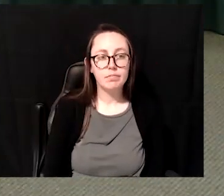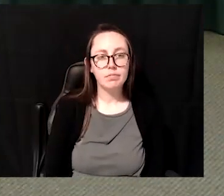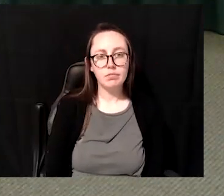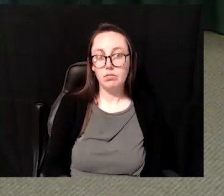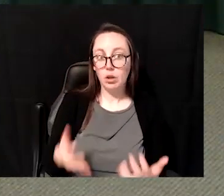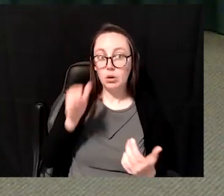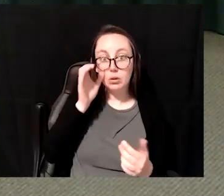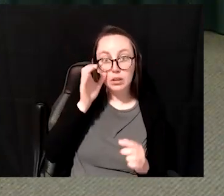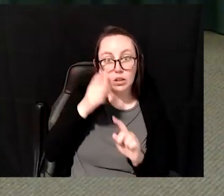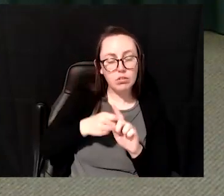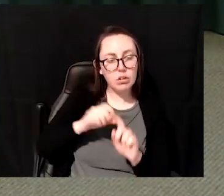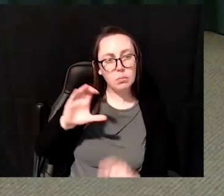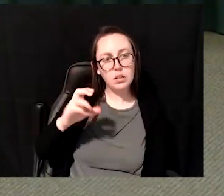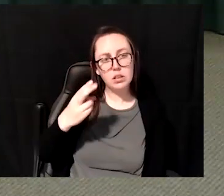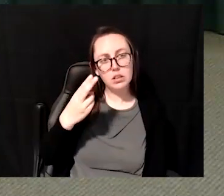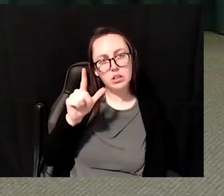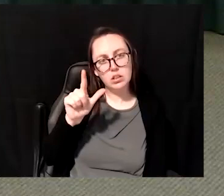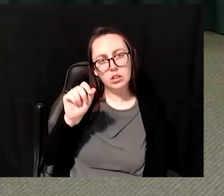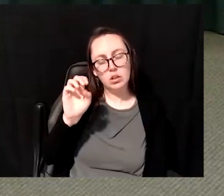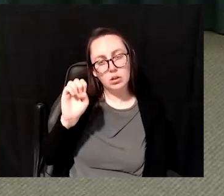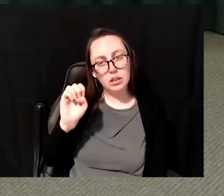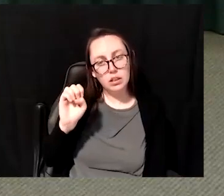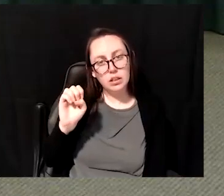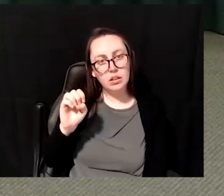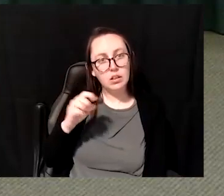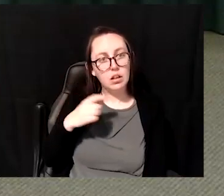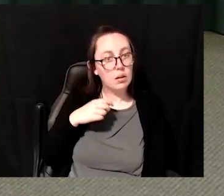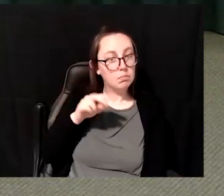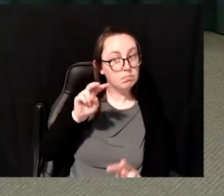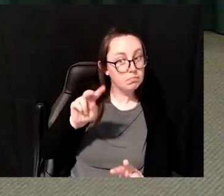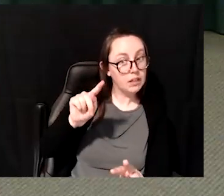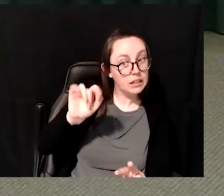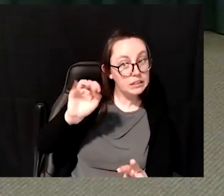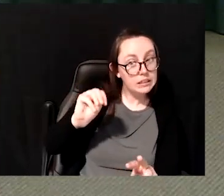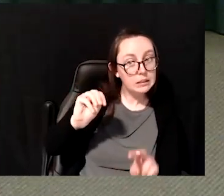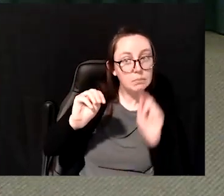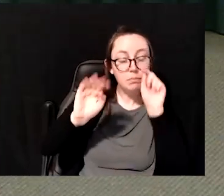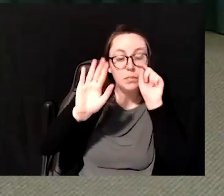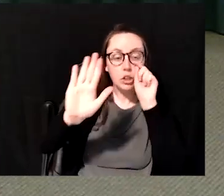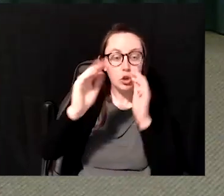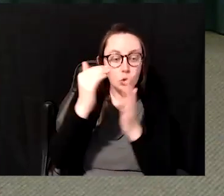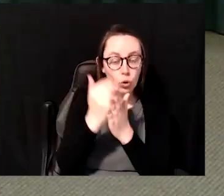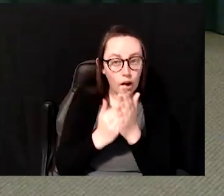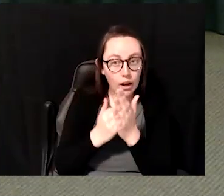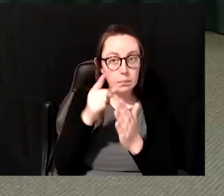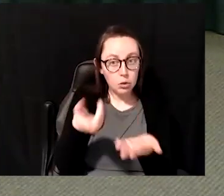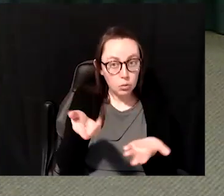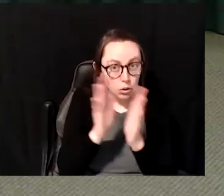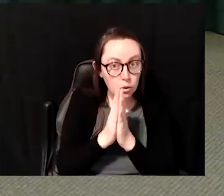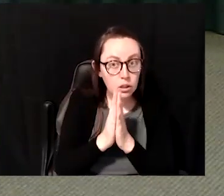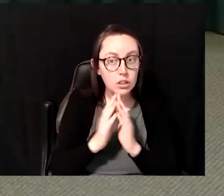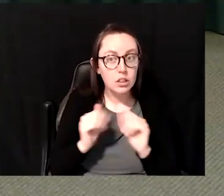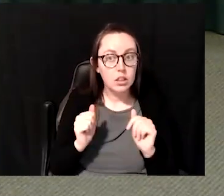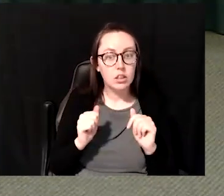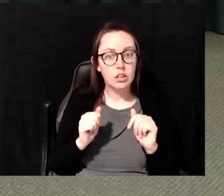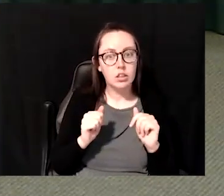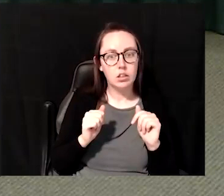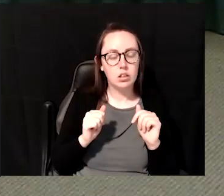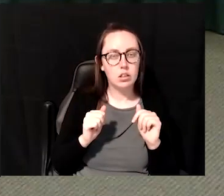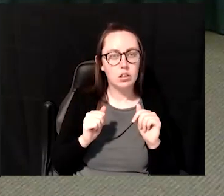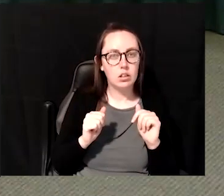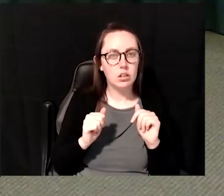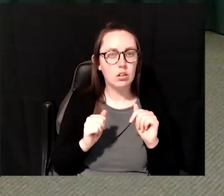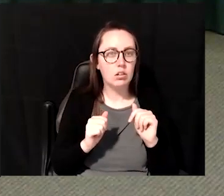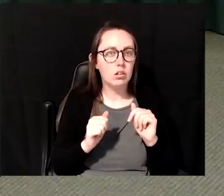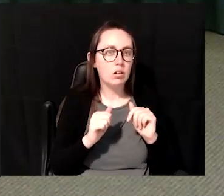I'm actually looking to Tim Tim this is your item that you um requested um I don't